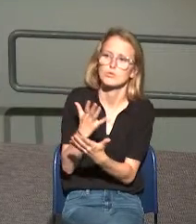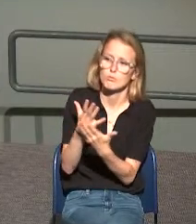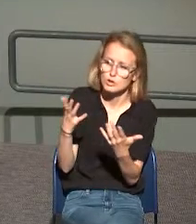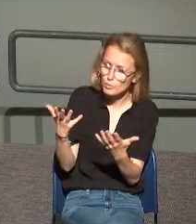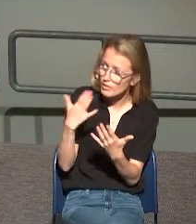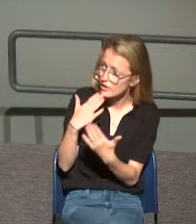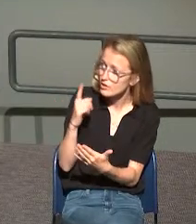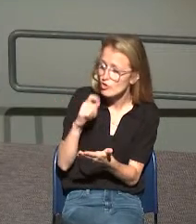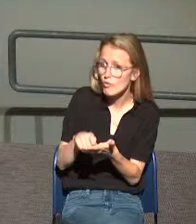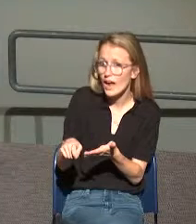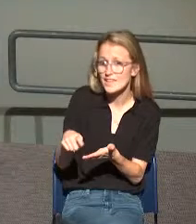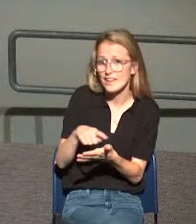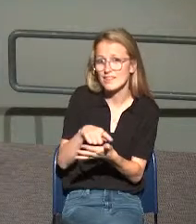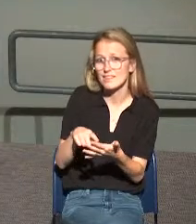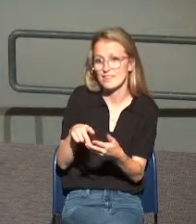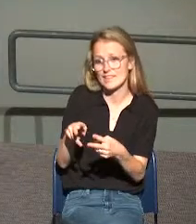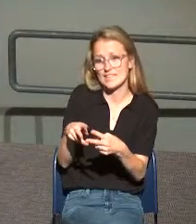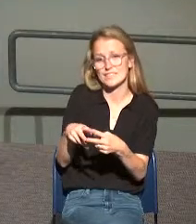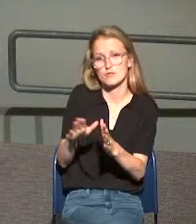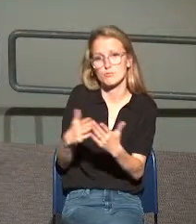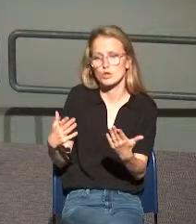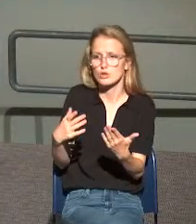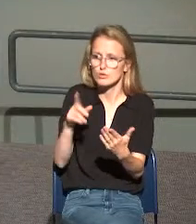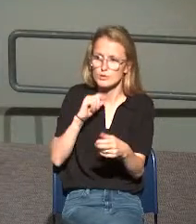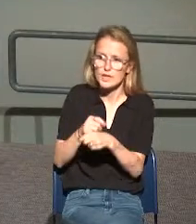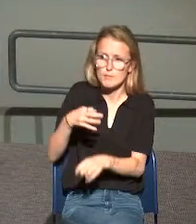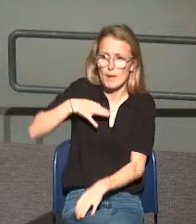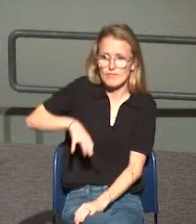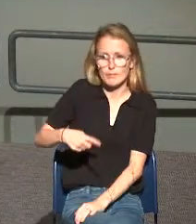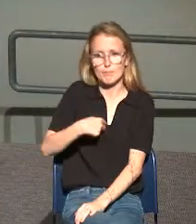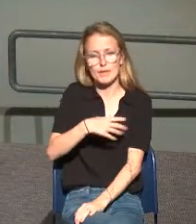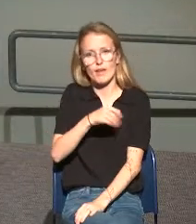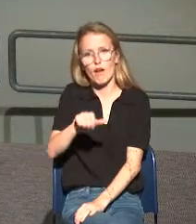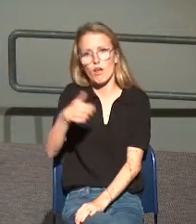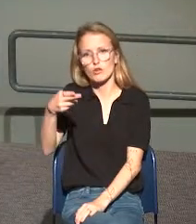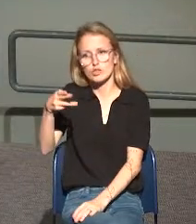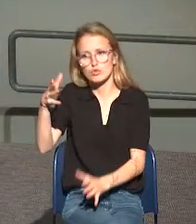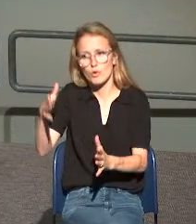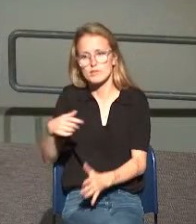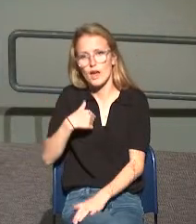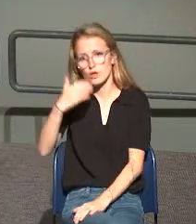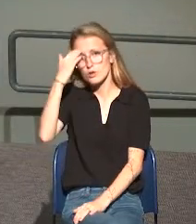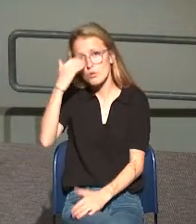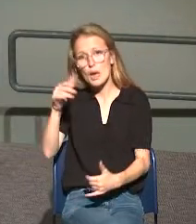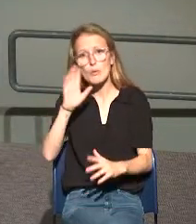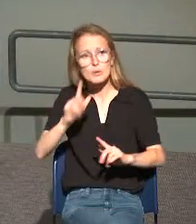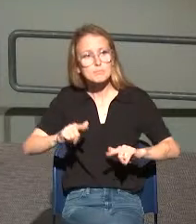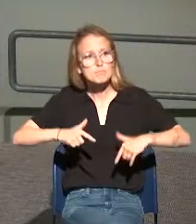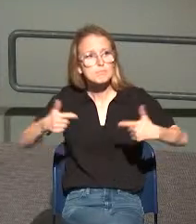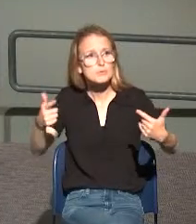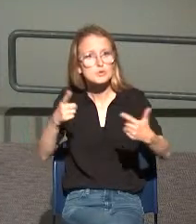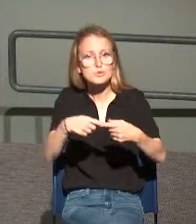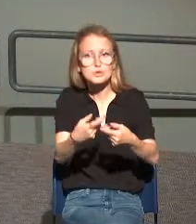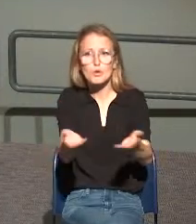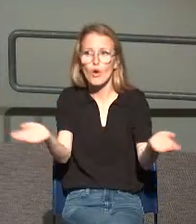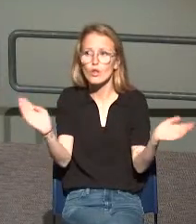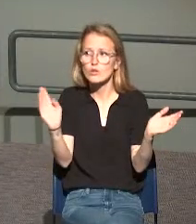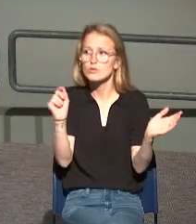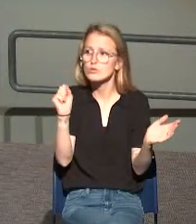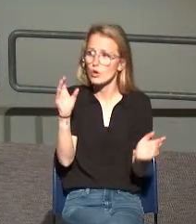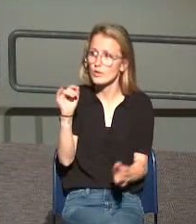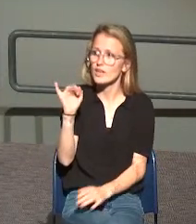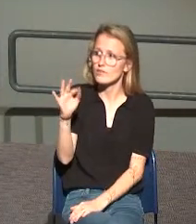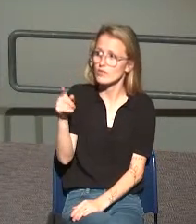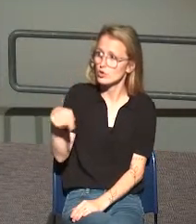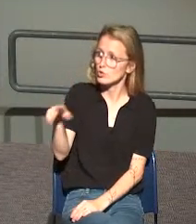these books. They've been very useful to me and many other historians that I know. And I want to turn now to all y'all. So if you have a